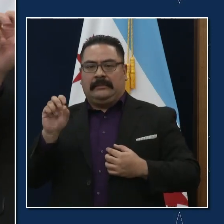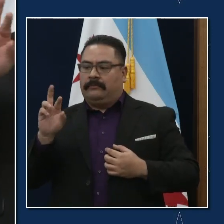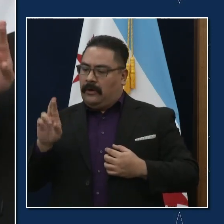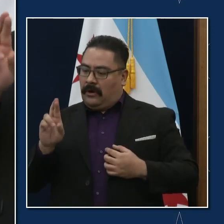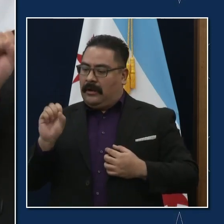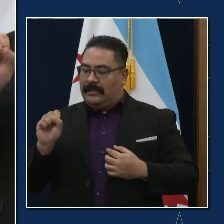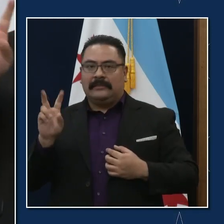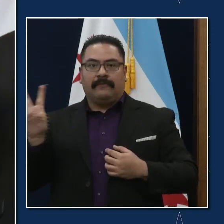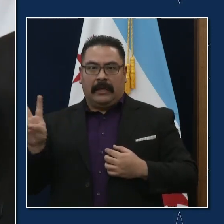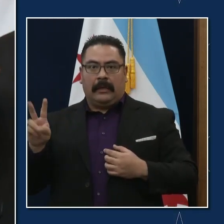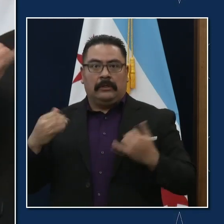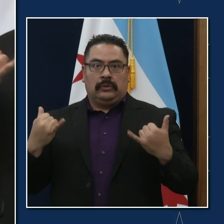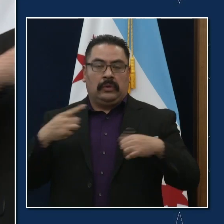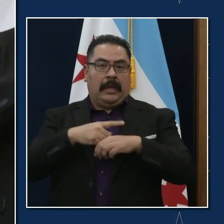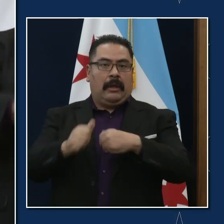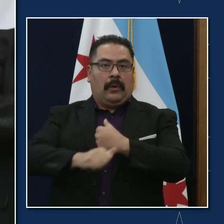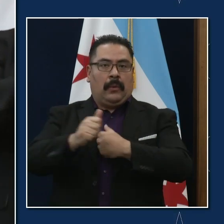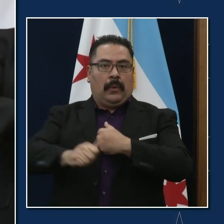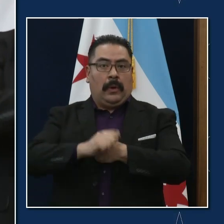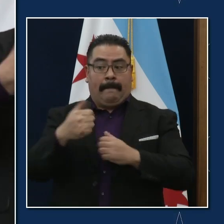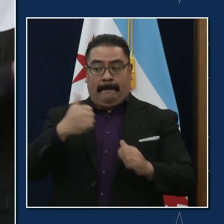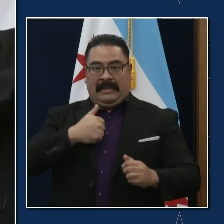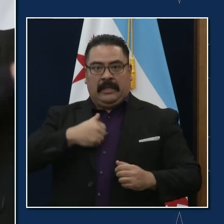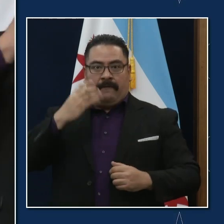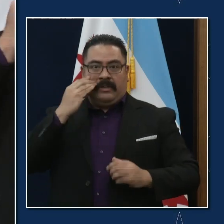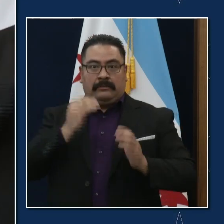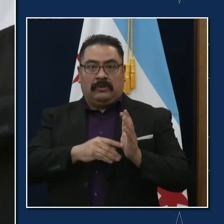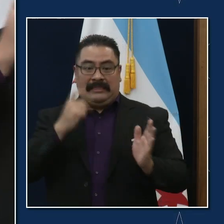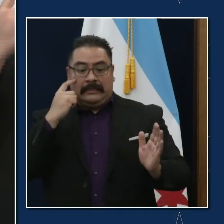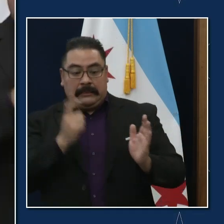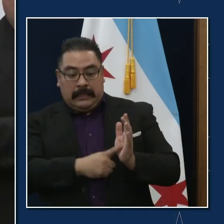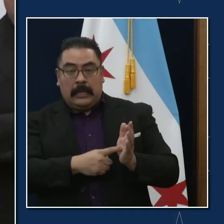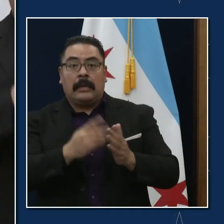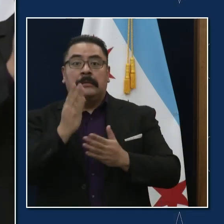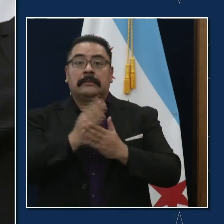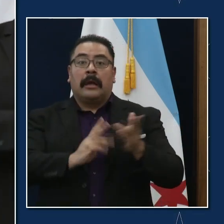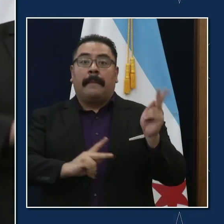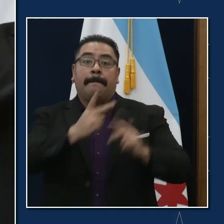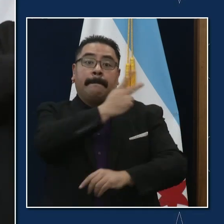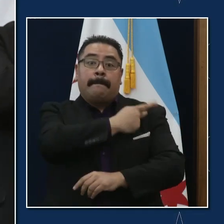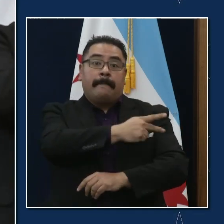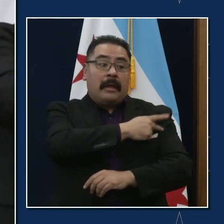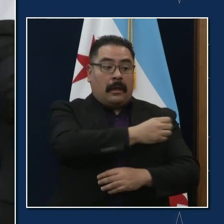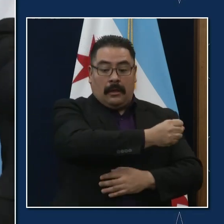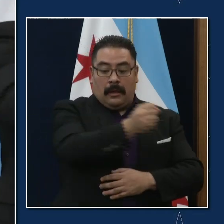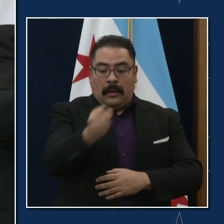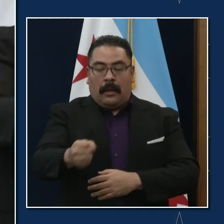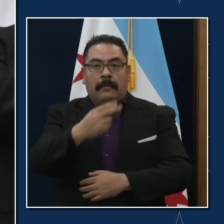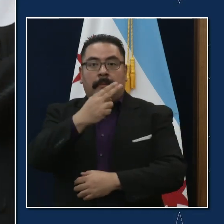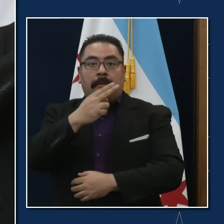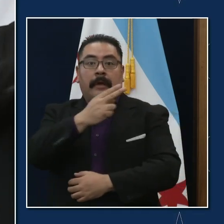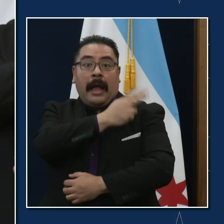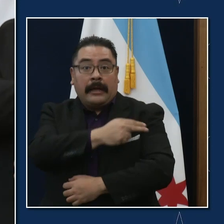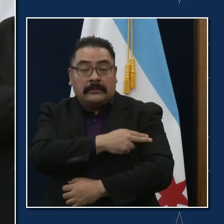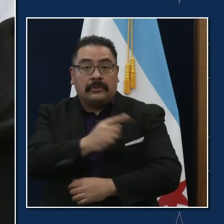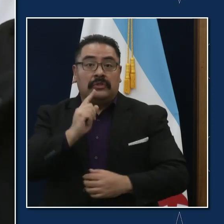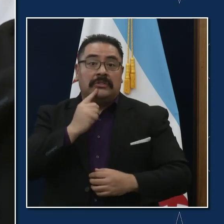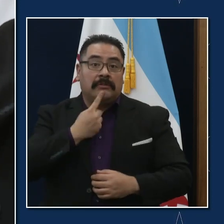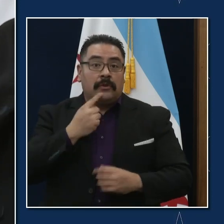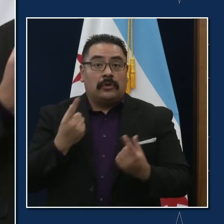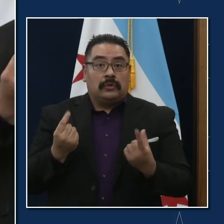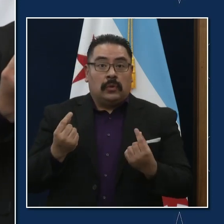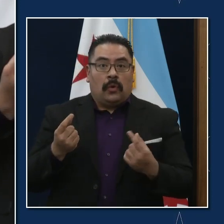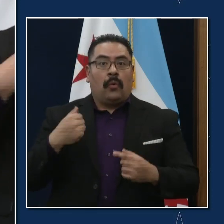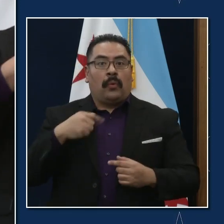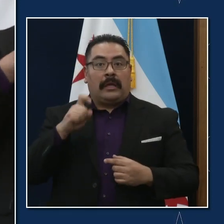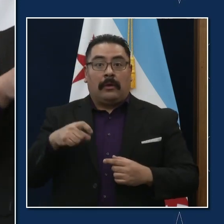hospital, seen an increase in hospitalization. Not severe, but increase in hospitalization of the patients to the extent that